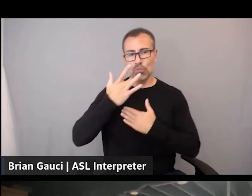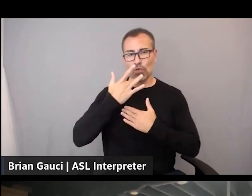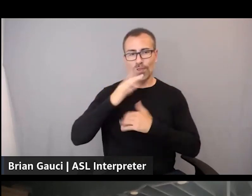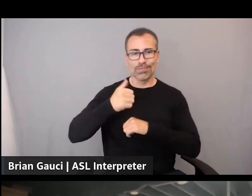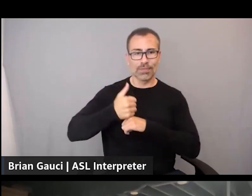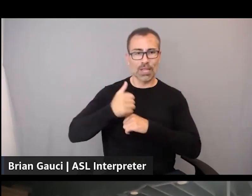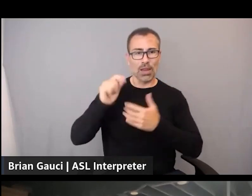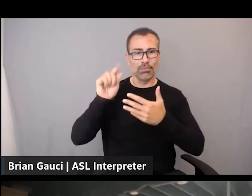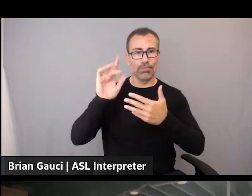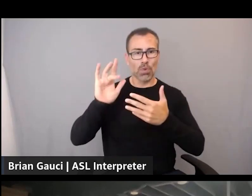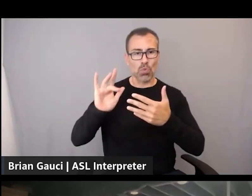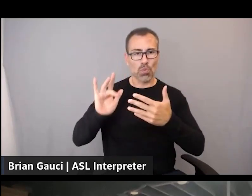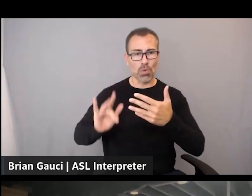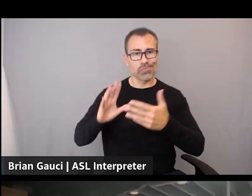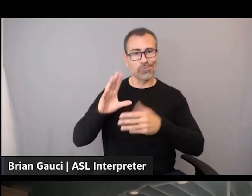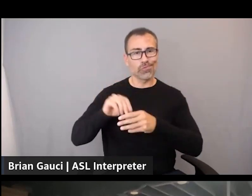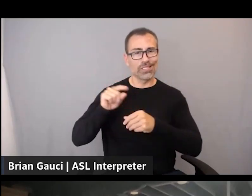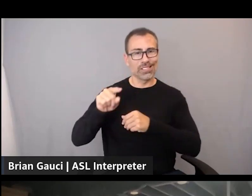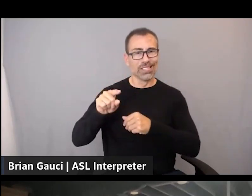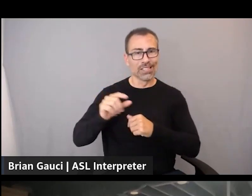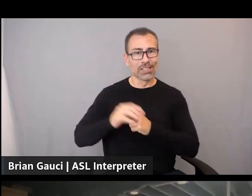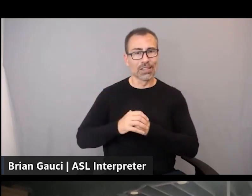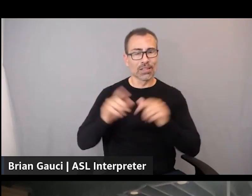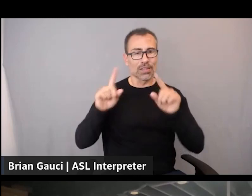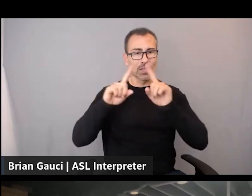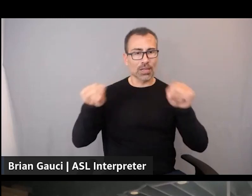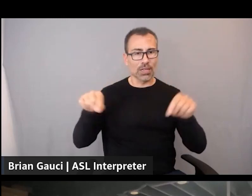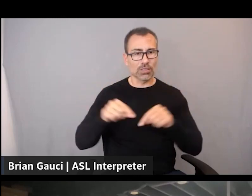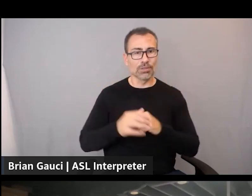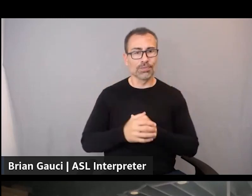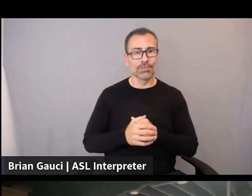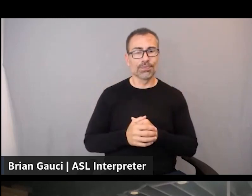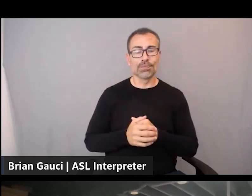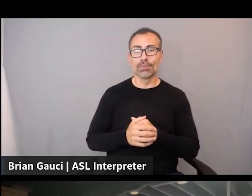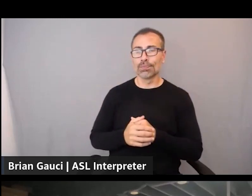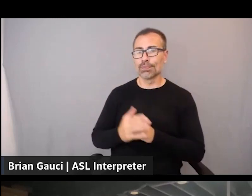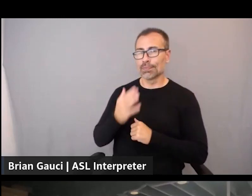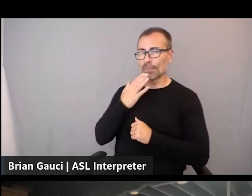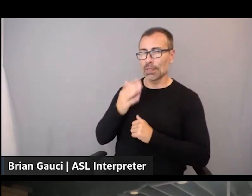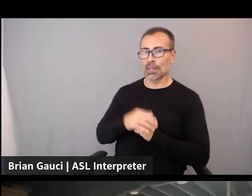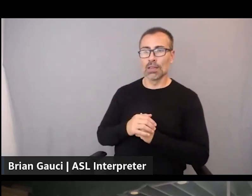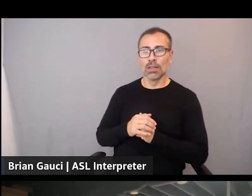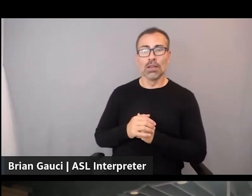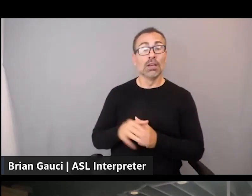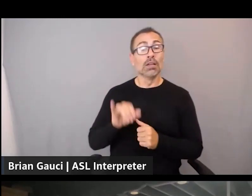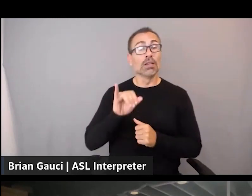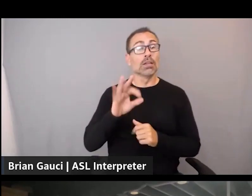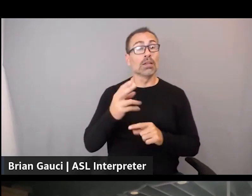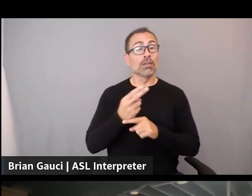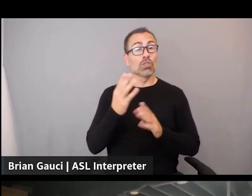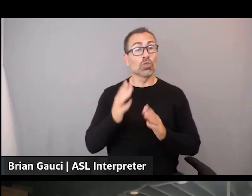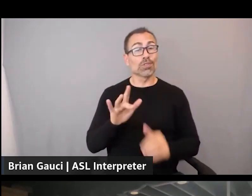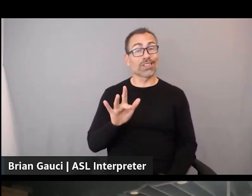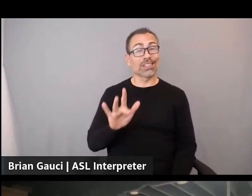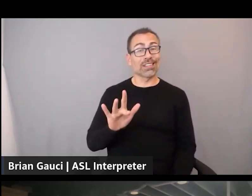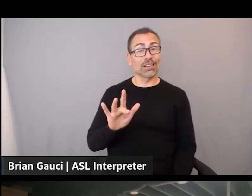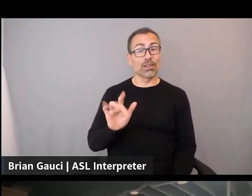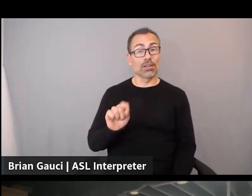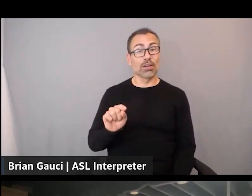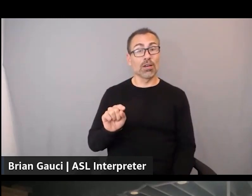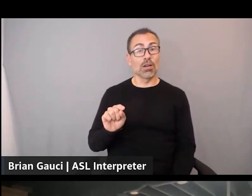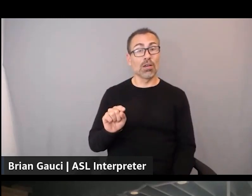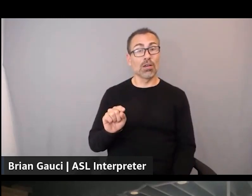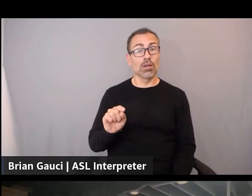Well, thank you for that. Yeah. Cool. So if a user would click on the button in